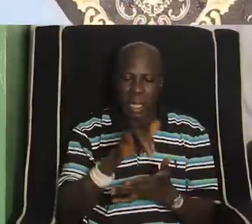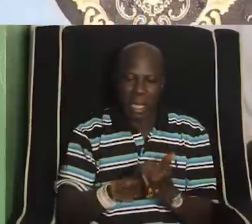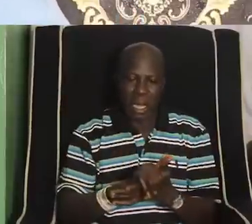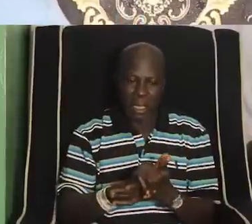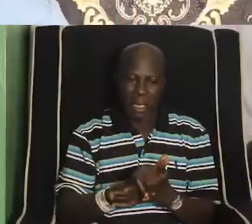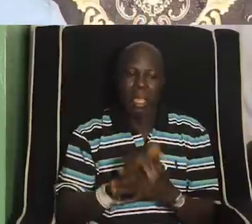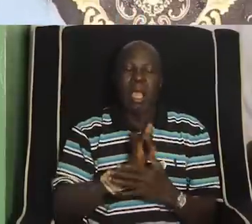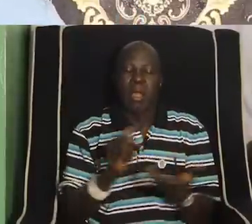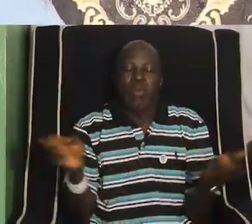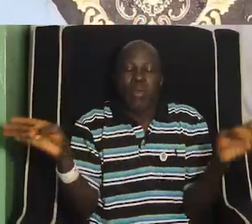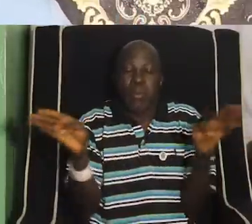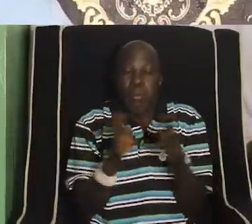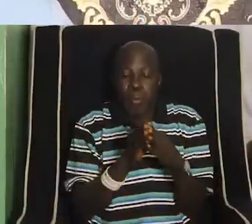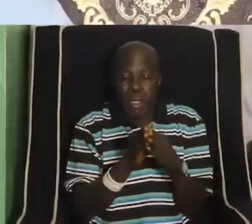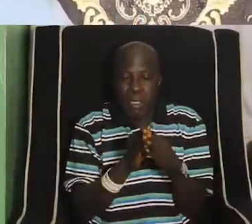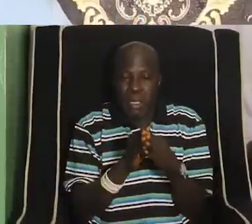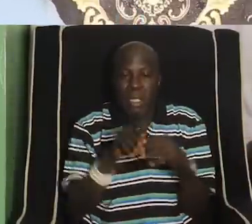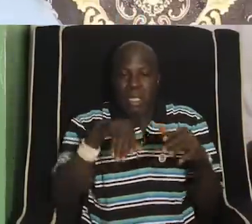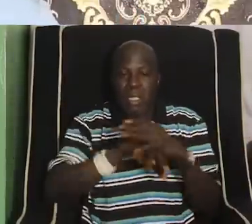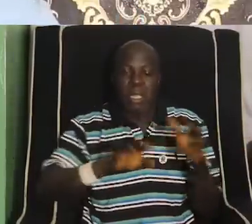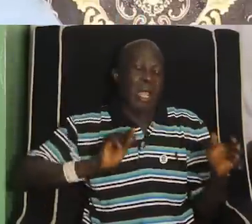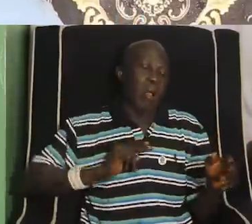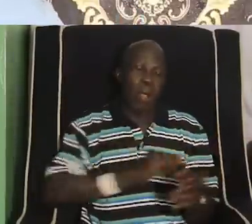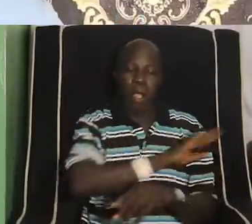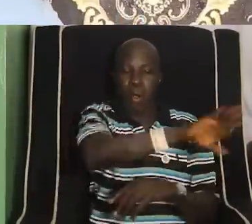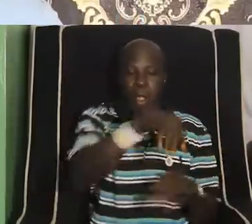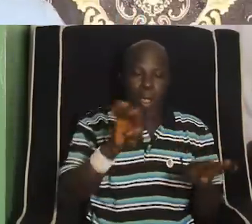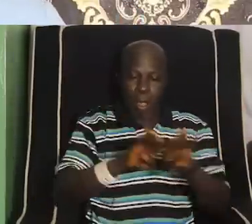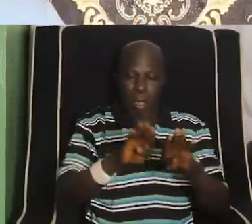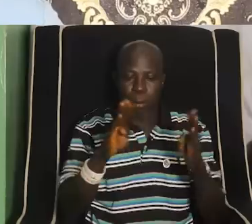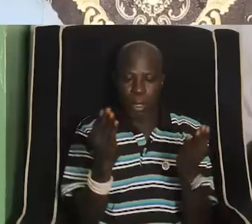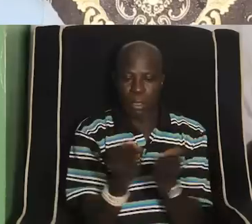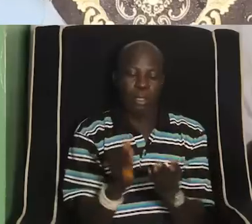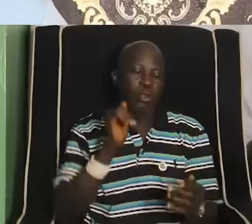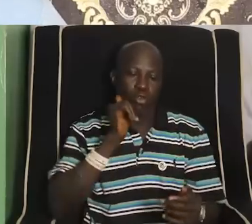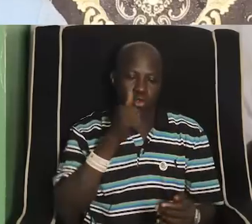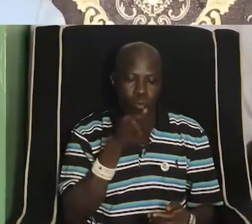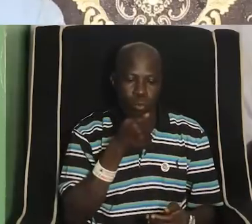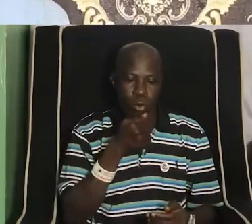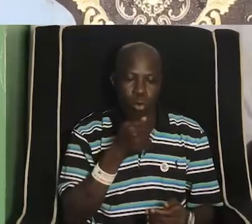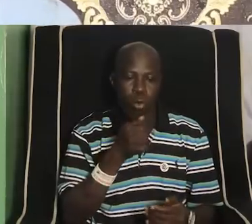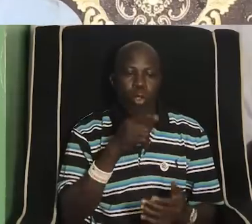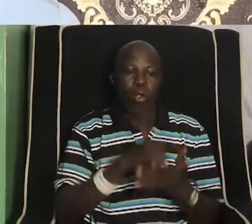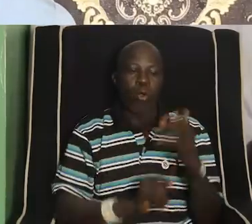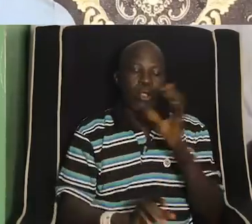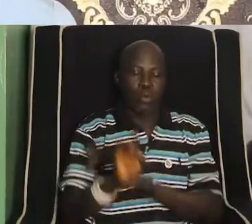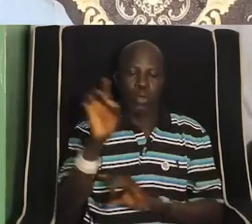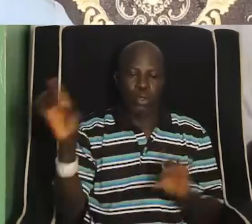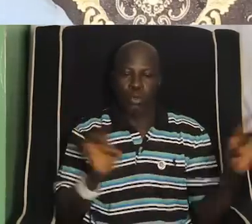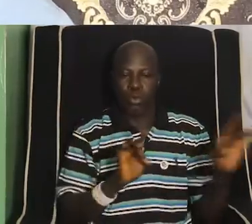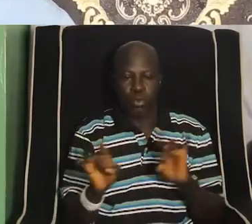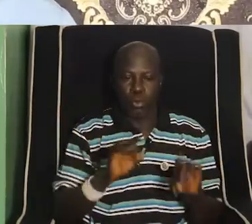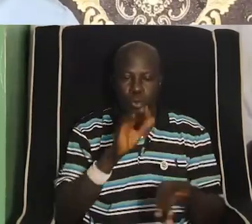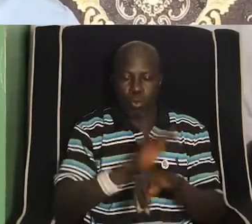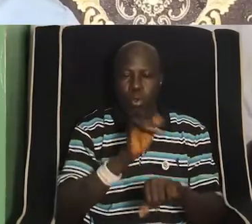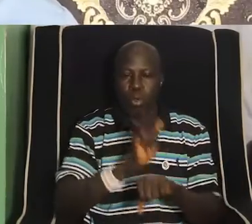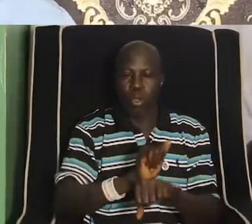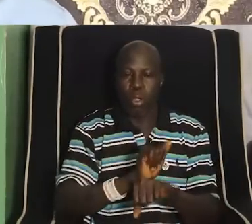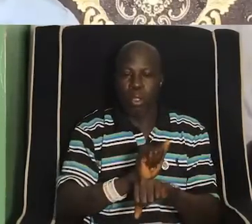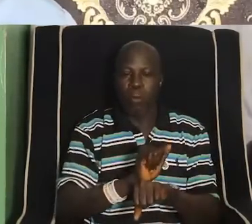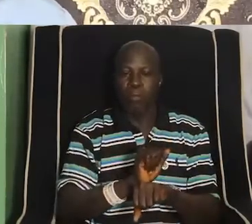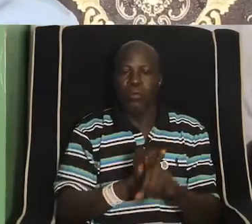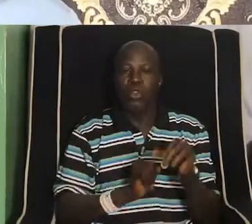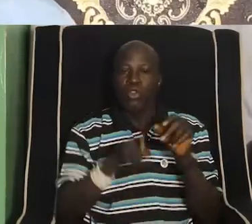will meet in all our branches tomorrow. What we want to work on is that you